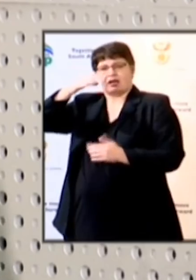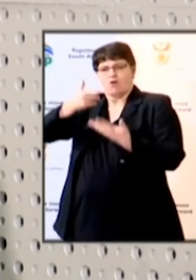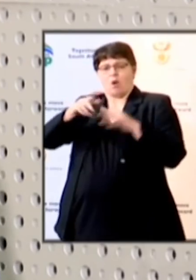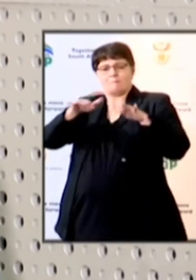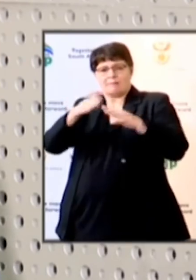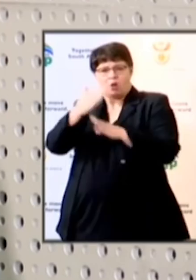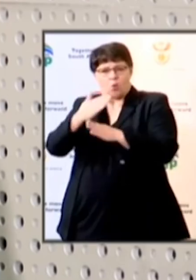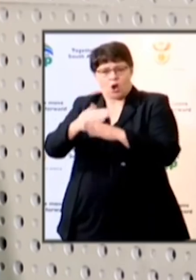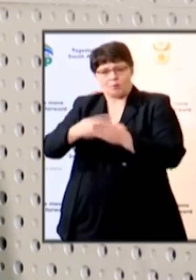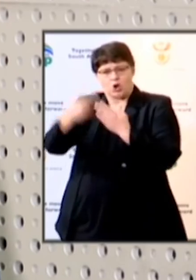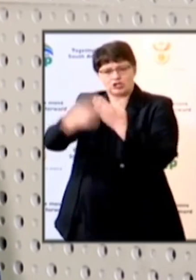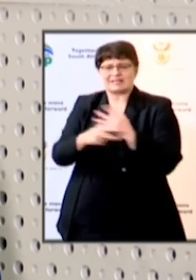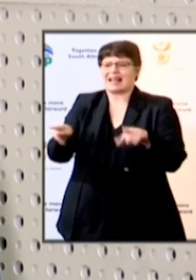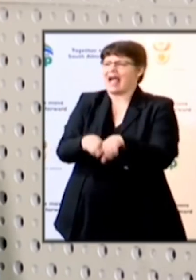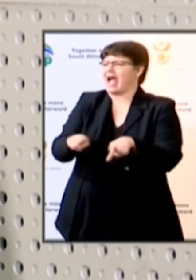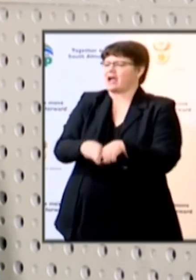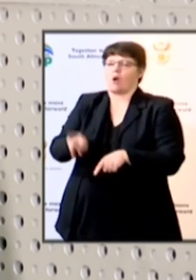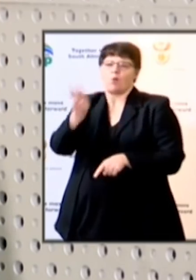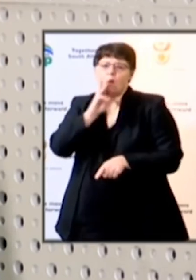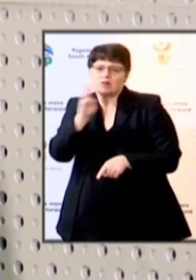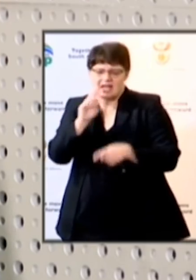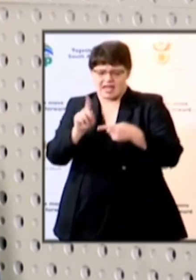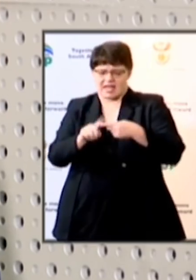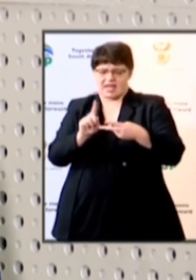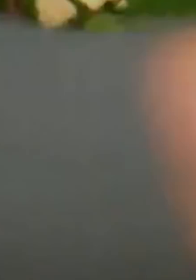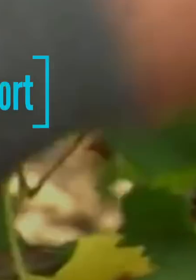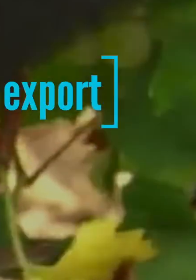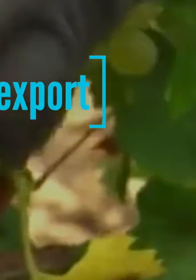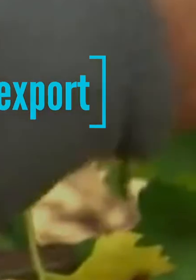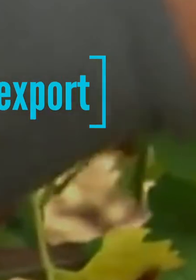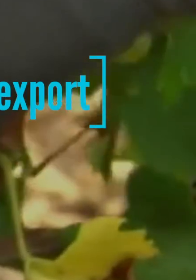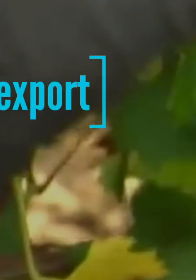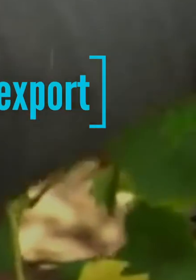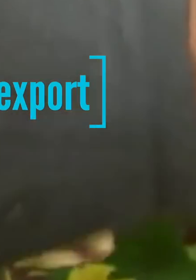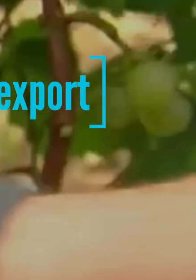projects, and these include water, energy, and sanitation projects.